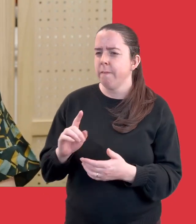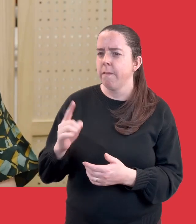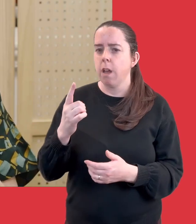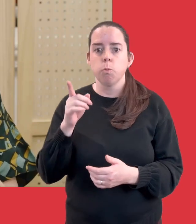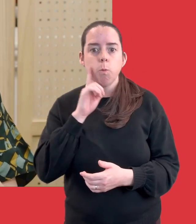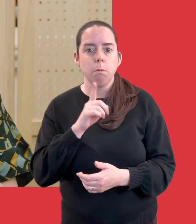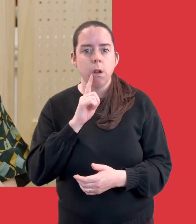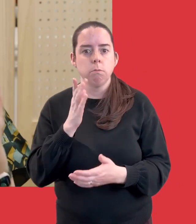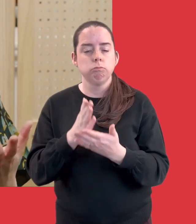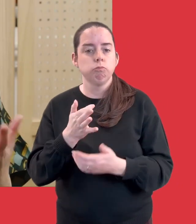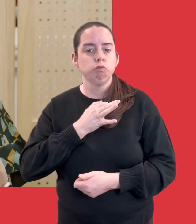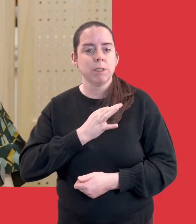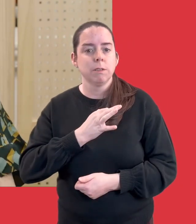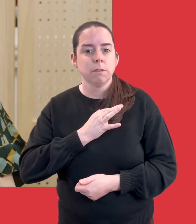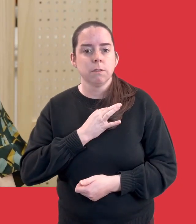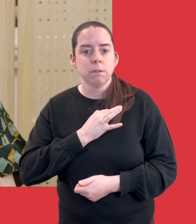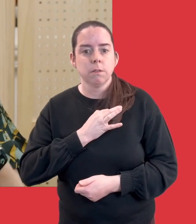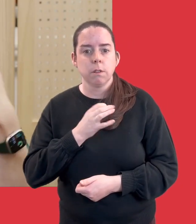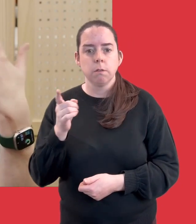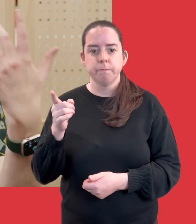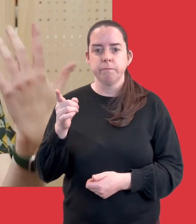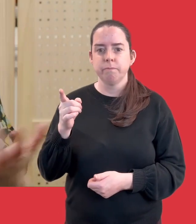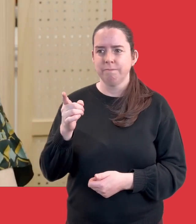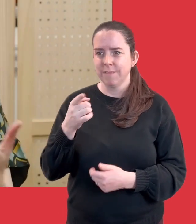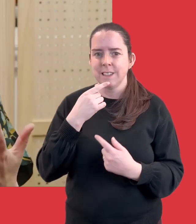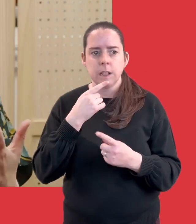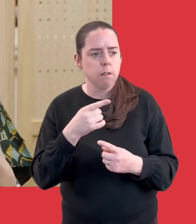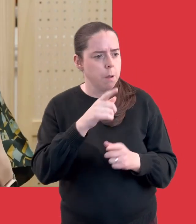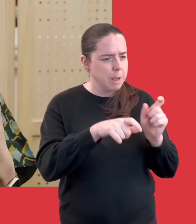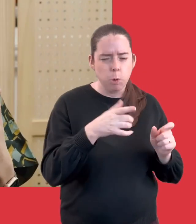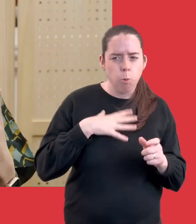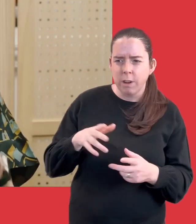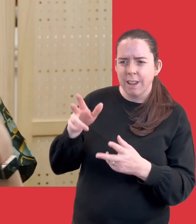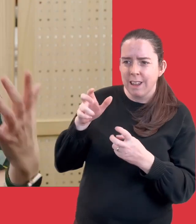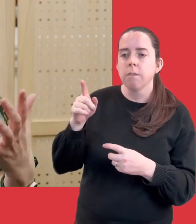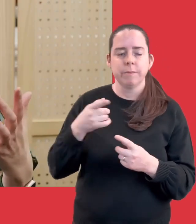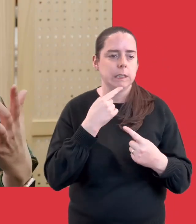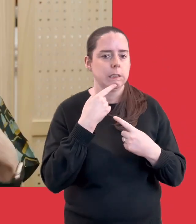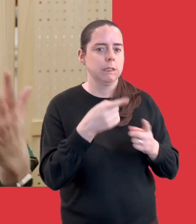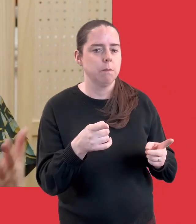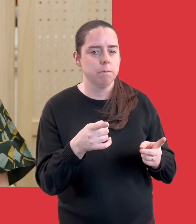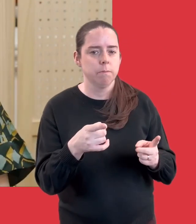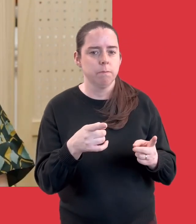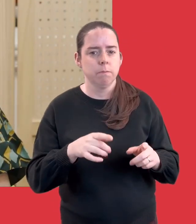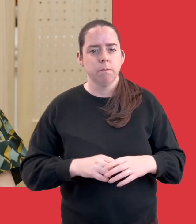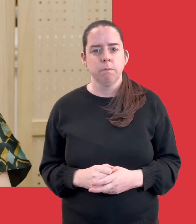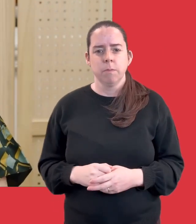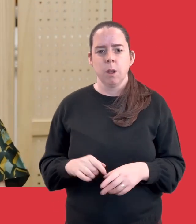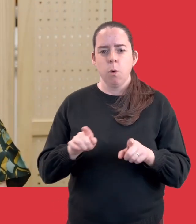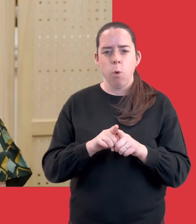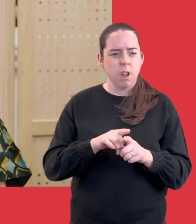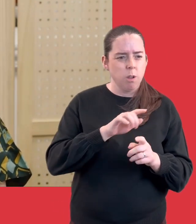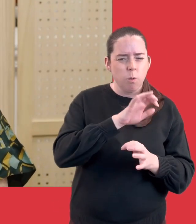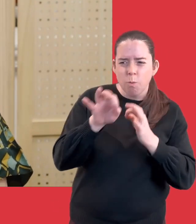first women to risk saying the stuff that people don't want to hear,